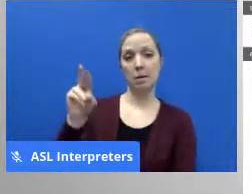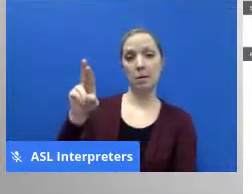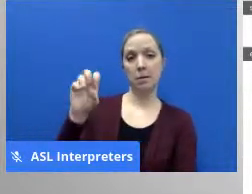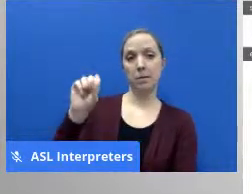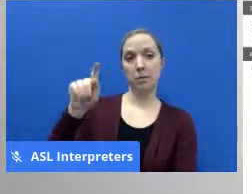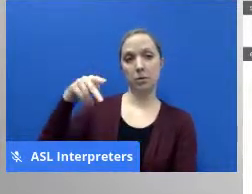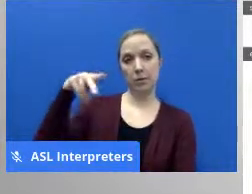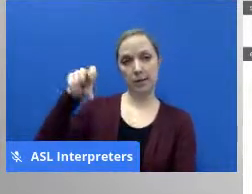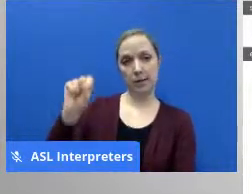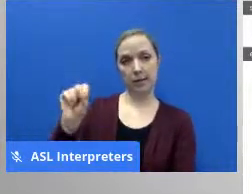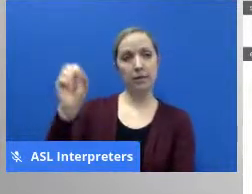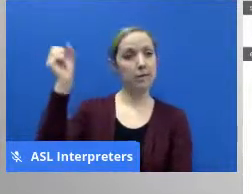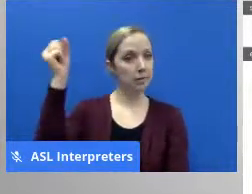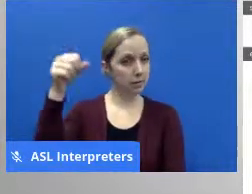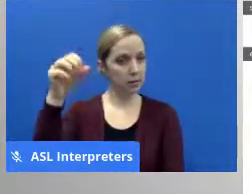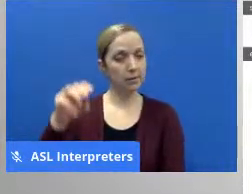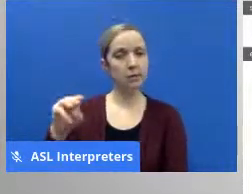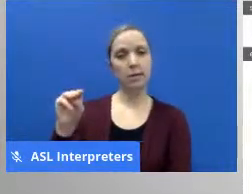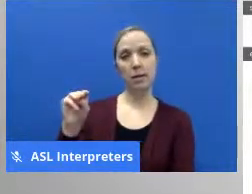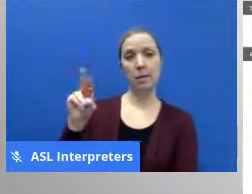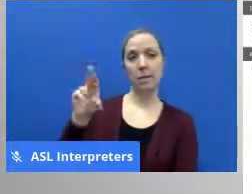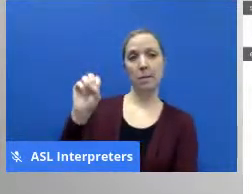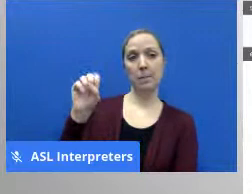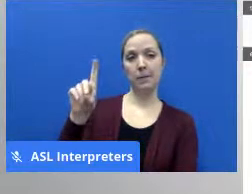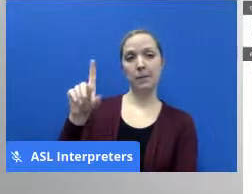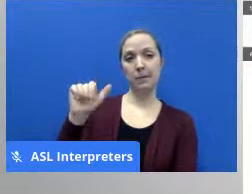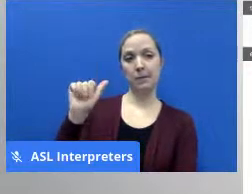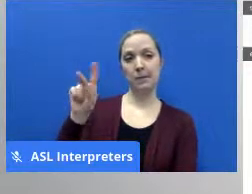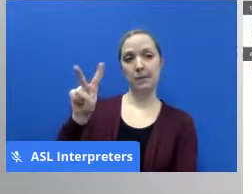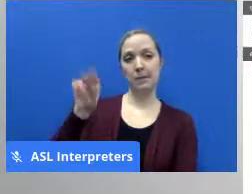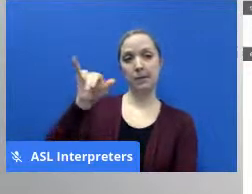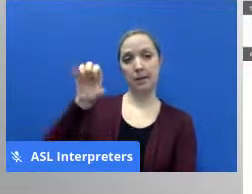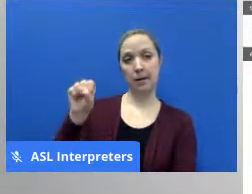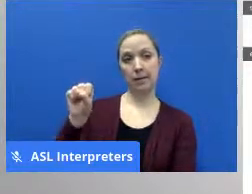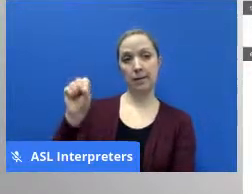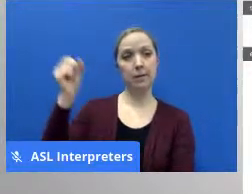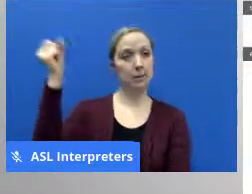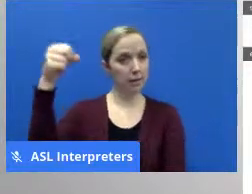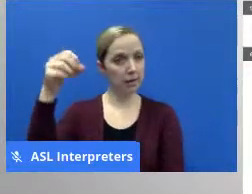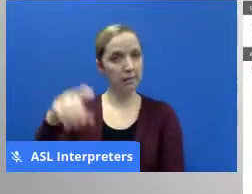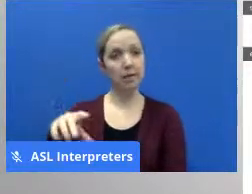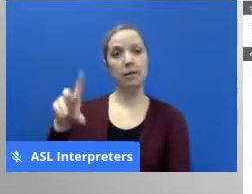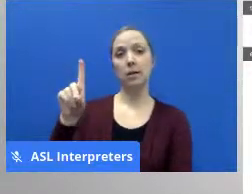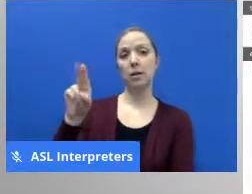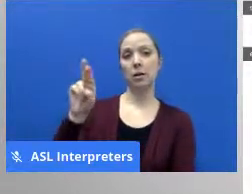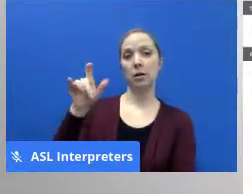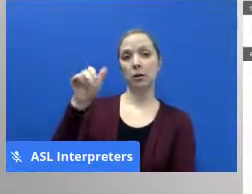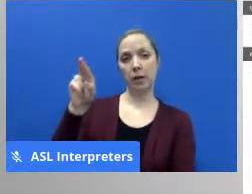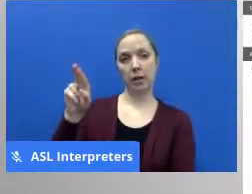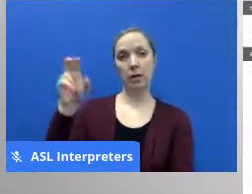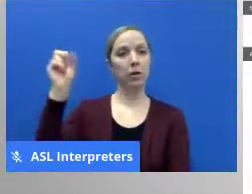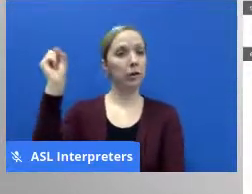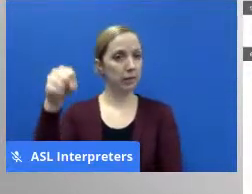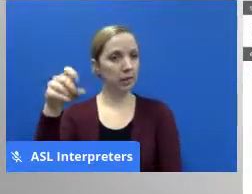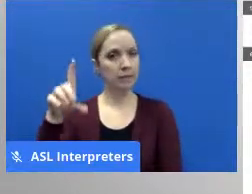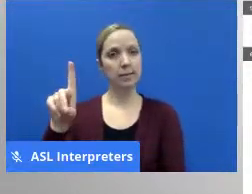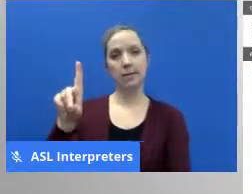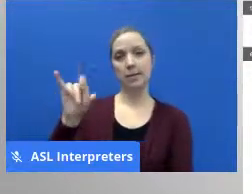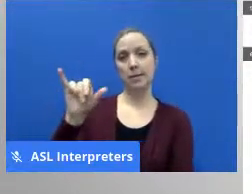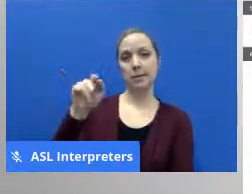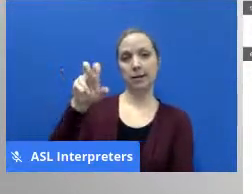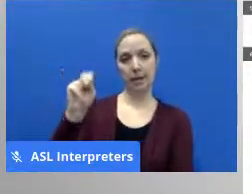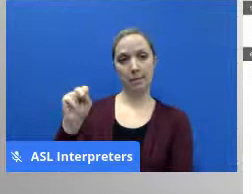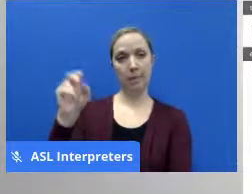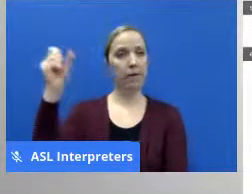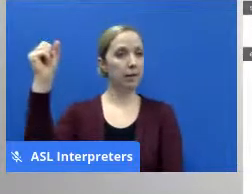Yes. Miss Davis, Yes. Dr. Yeager, Yes. Dr. Dykeman, Yes.